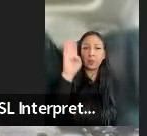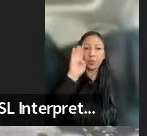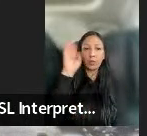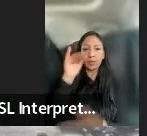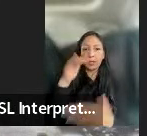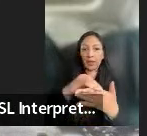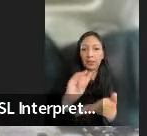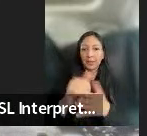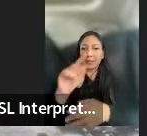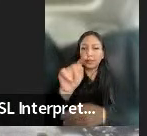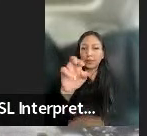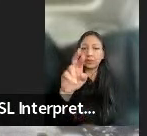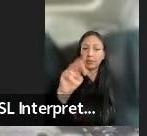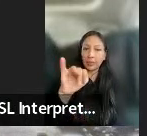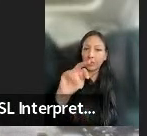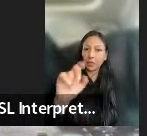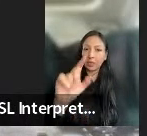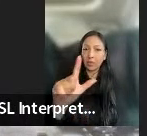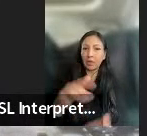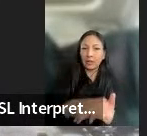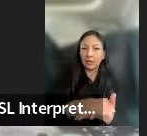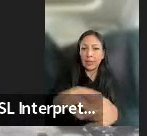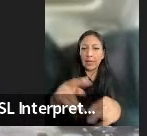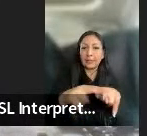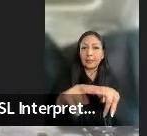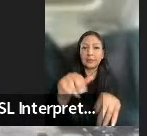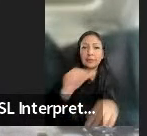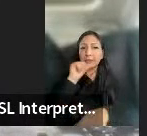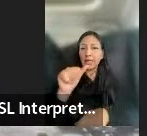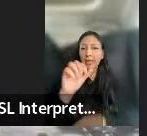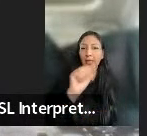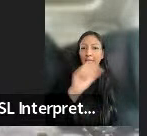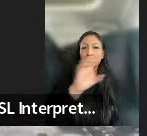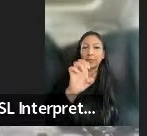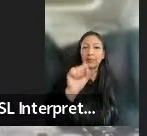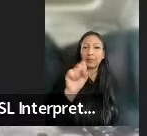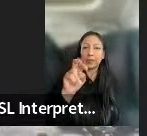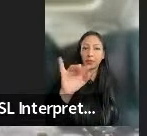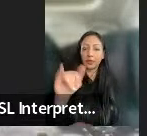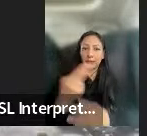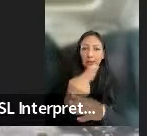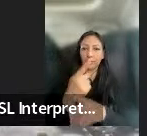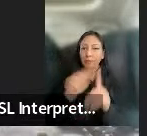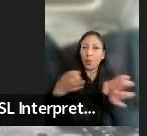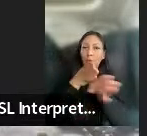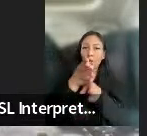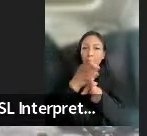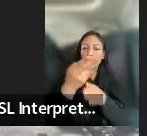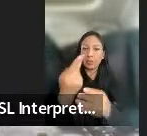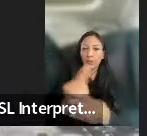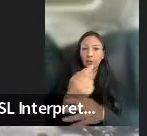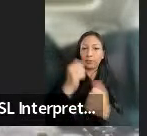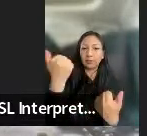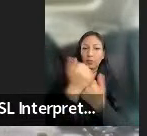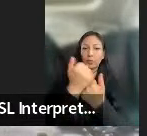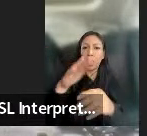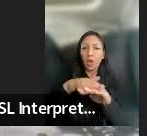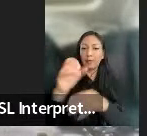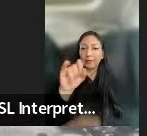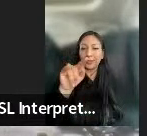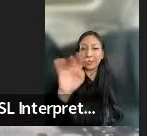Terminal, is not an accessory use. It is a primary use supporting off-site users.